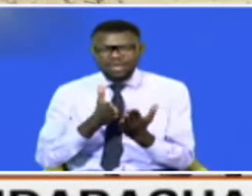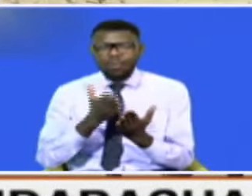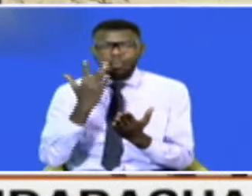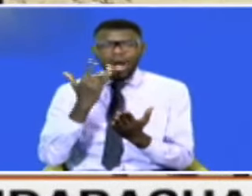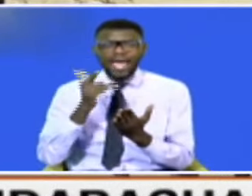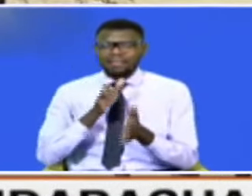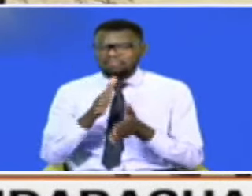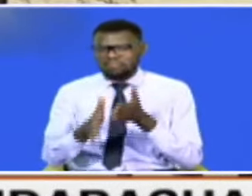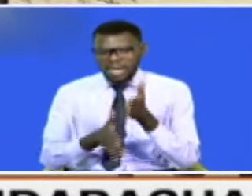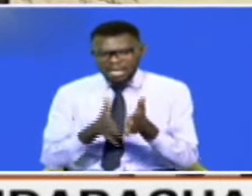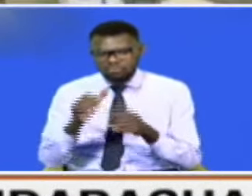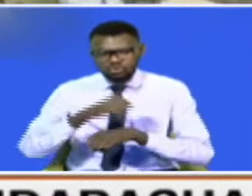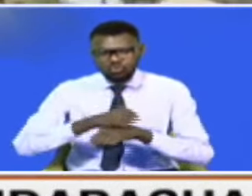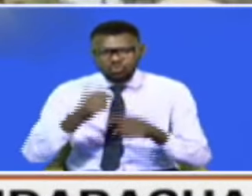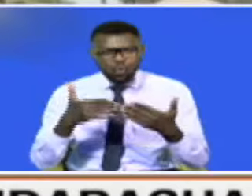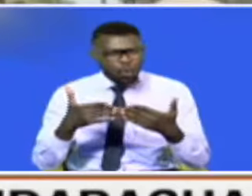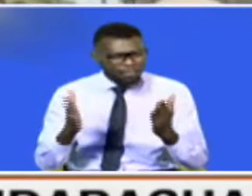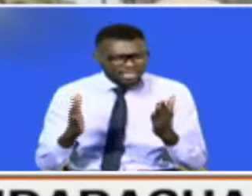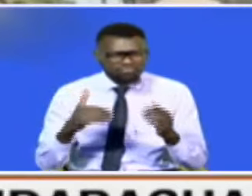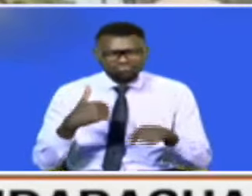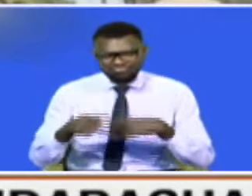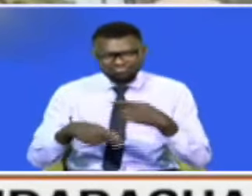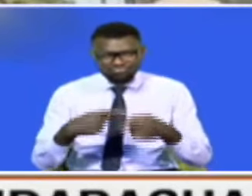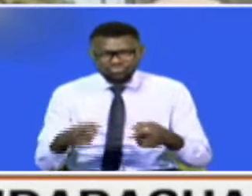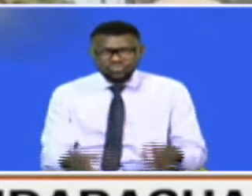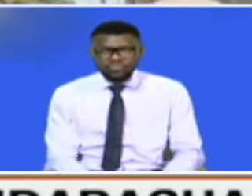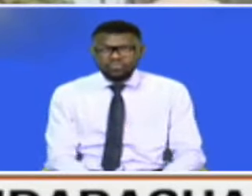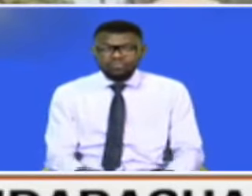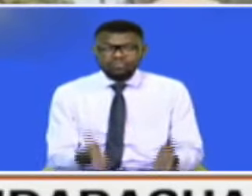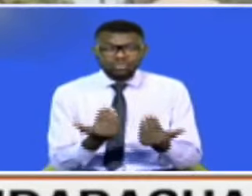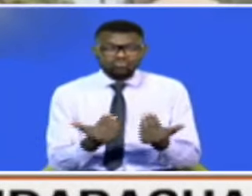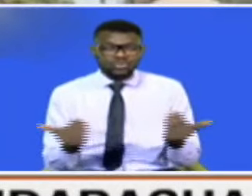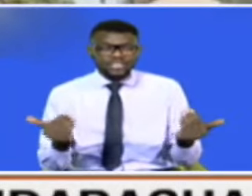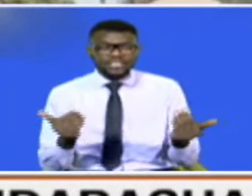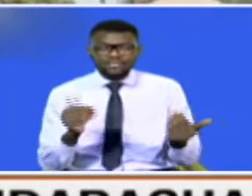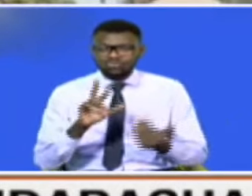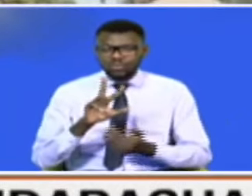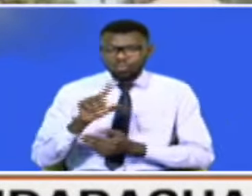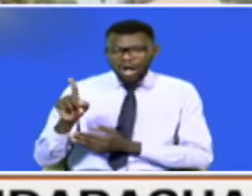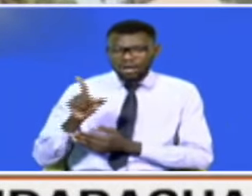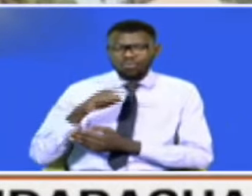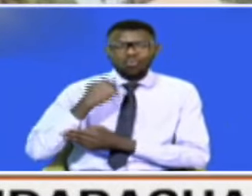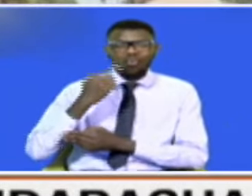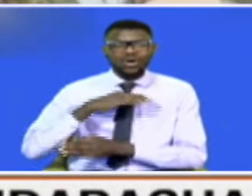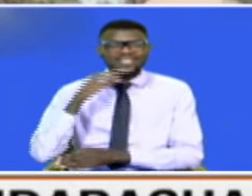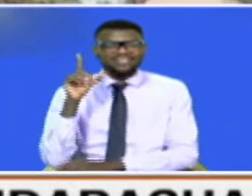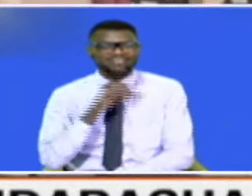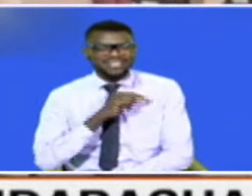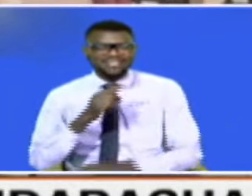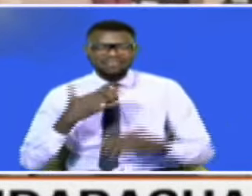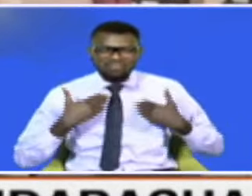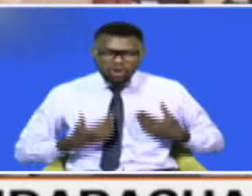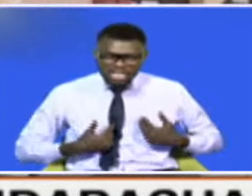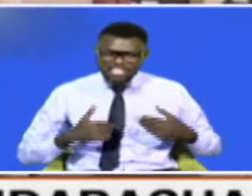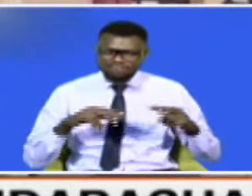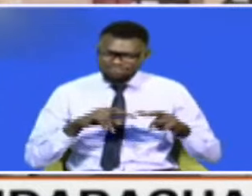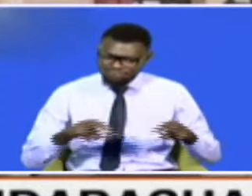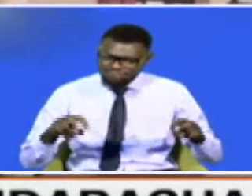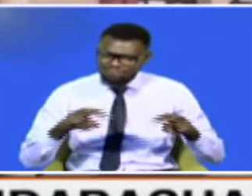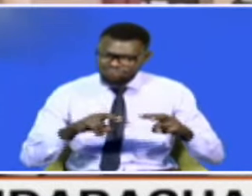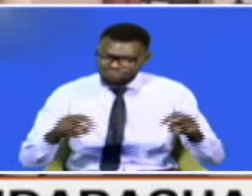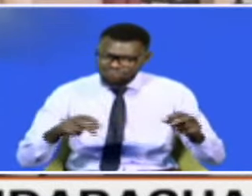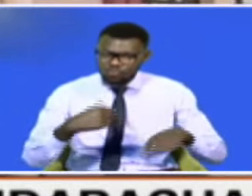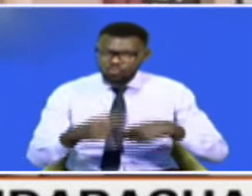na masomo kuendelea. Upasuaji wa maiti za wanafunzi 21 waliofariki kutokana na mkasa huo siku ya